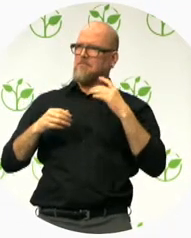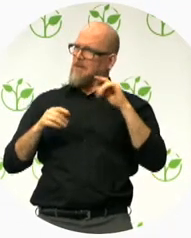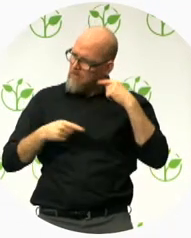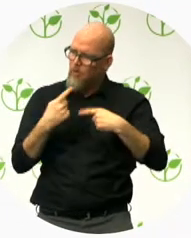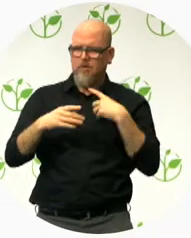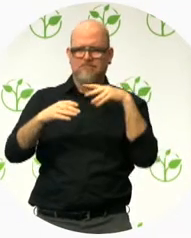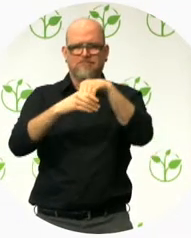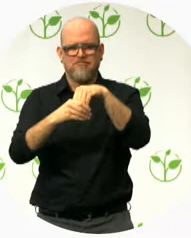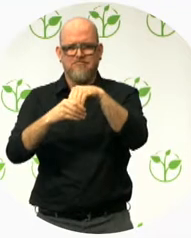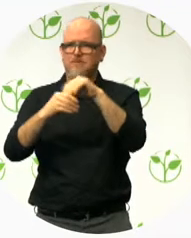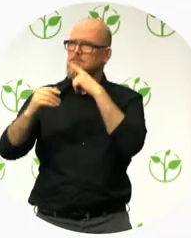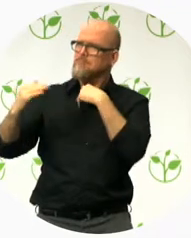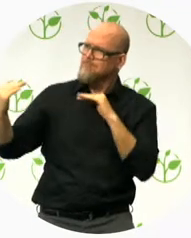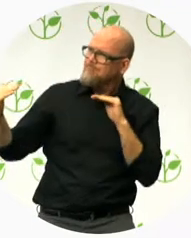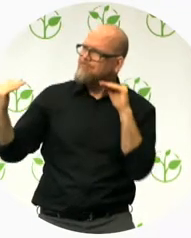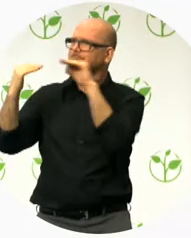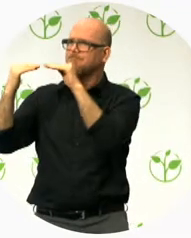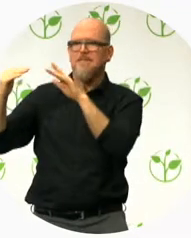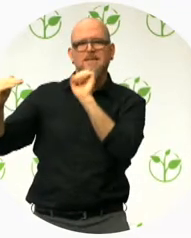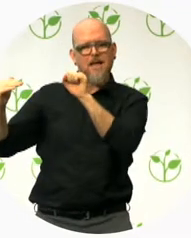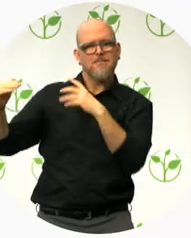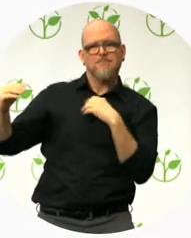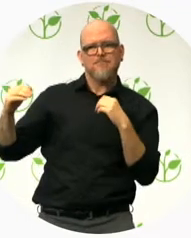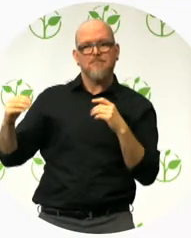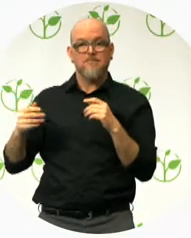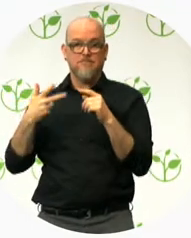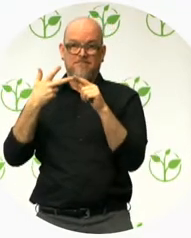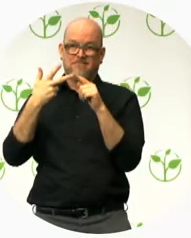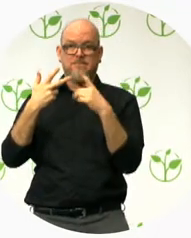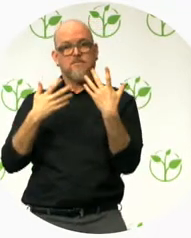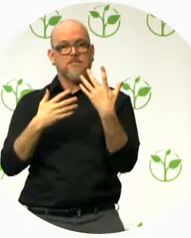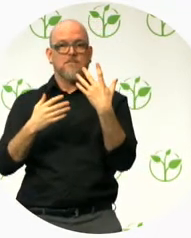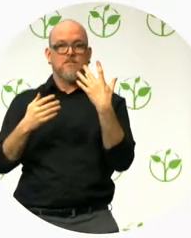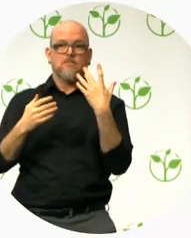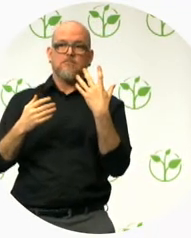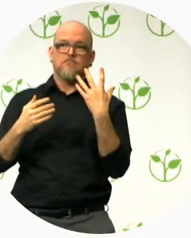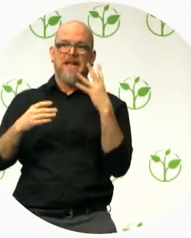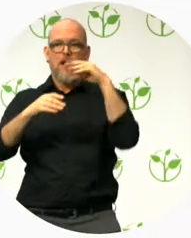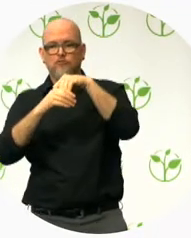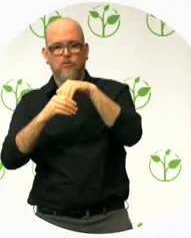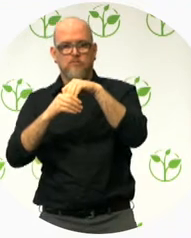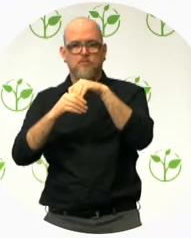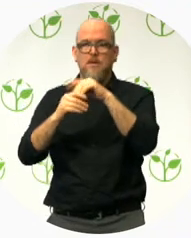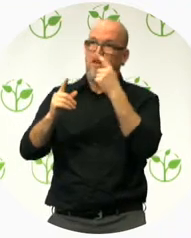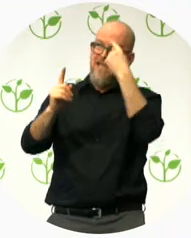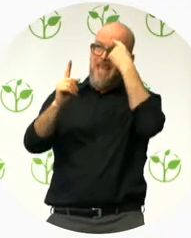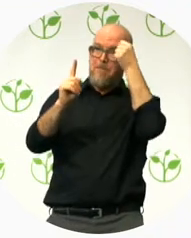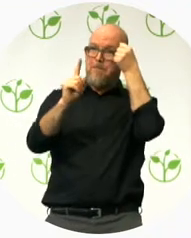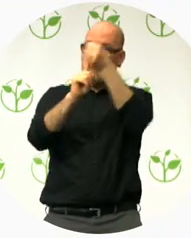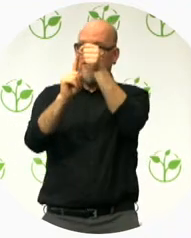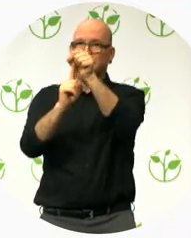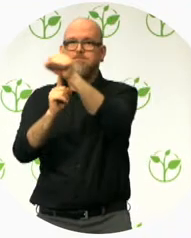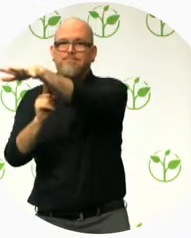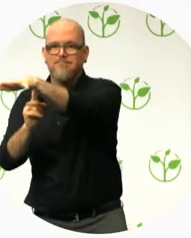the third I, which is the most important and powerful, is impact. And I do think that with the Zero Project, what